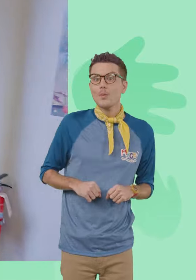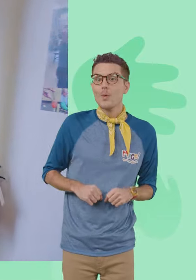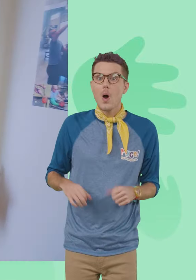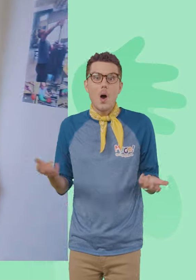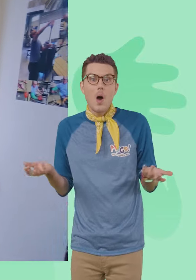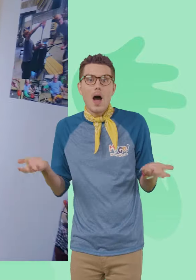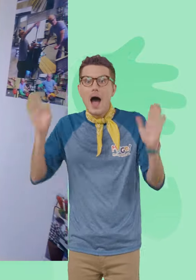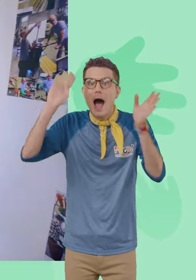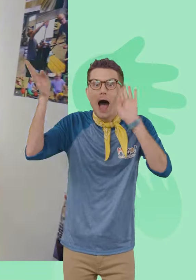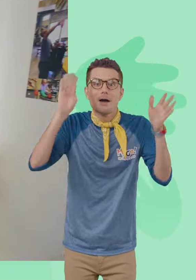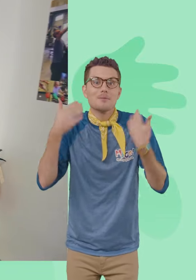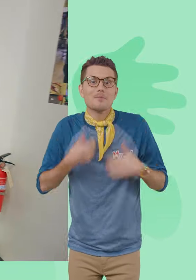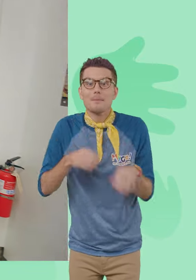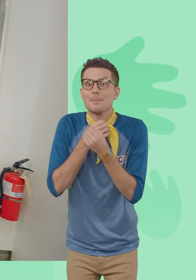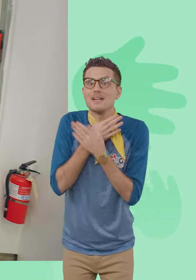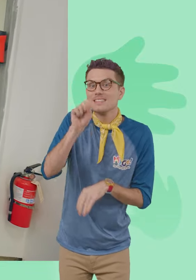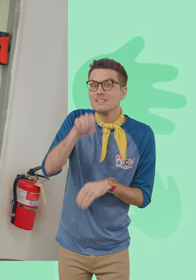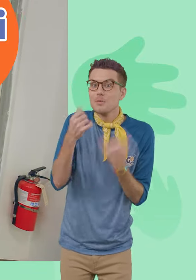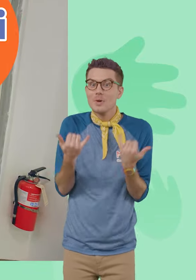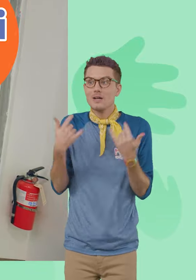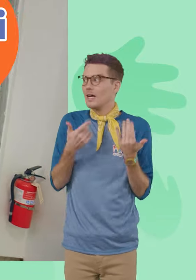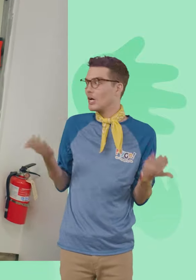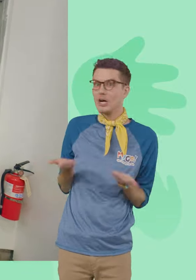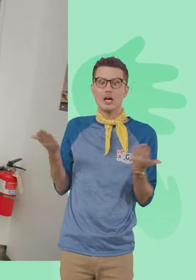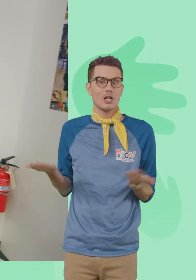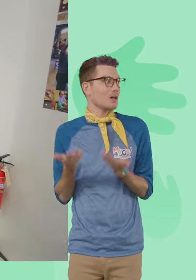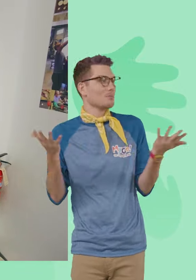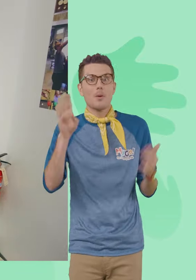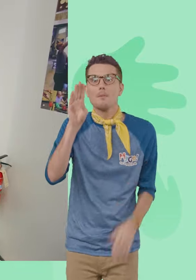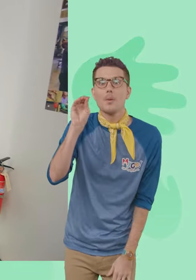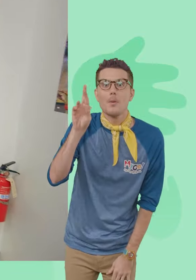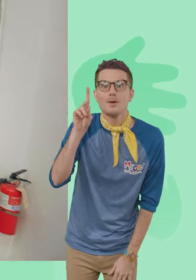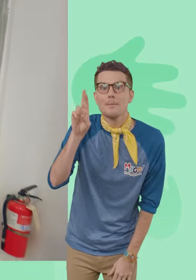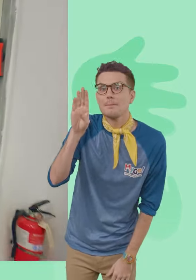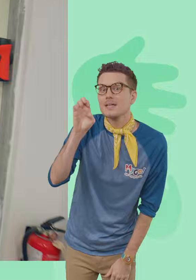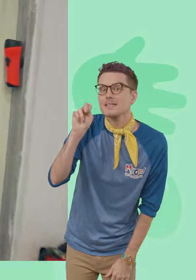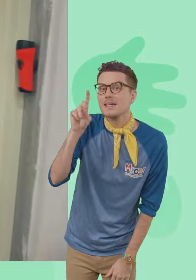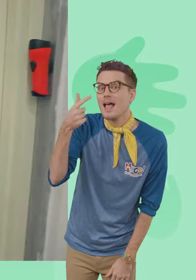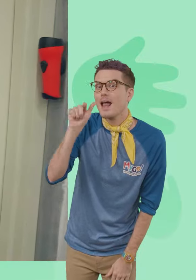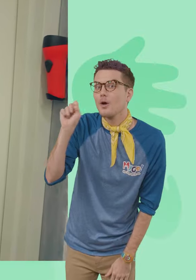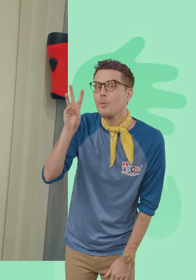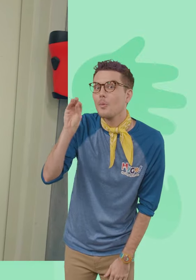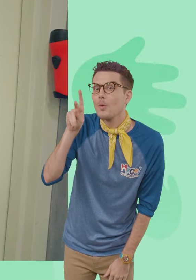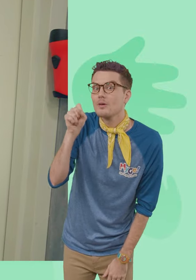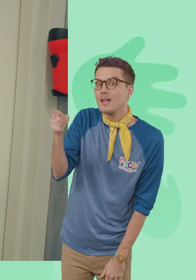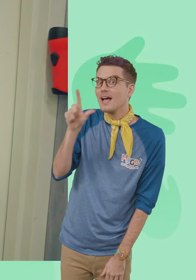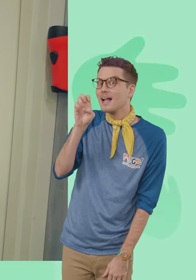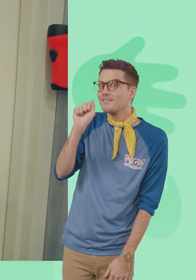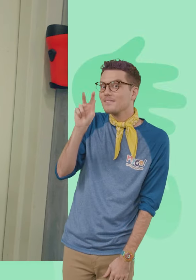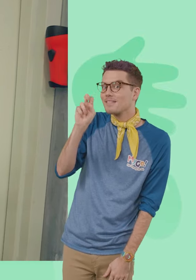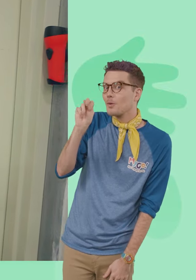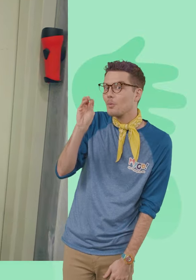all through the town. Hello! Hey! It's me, Blippi! Yeah, today we're at Boulder Bend